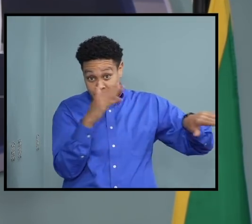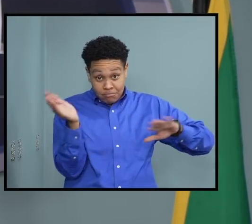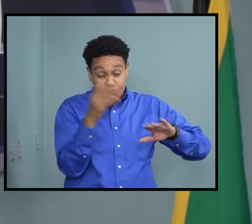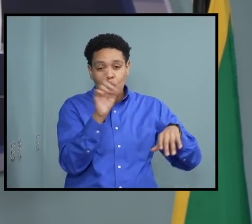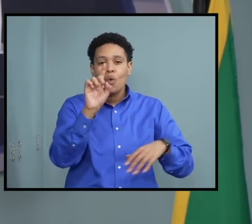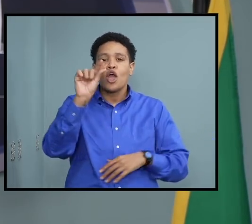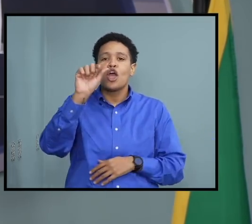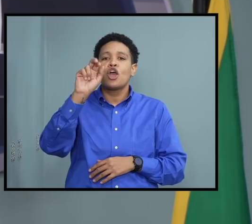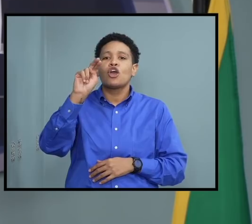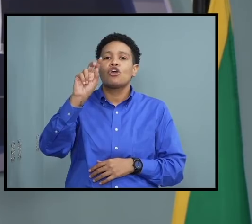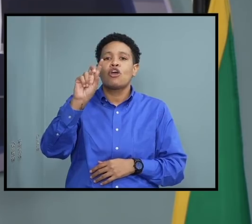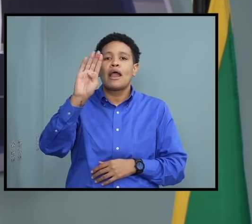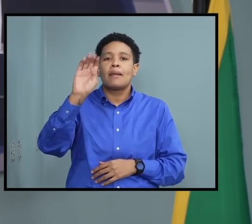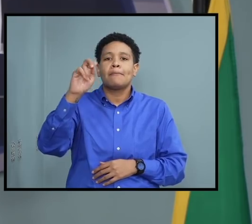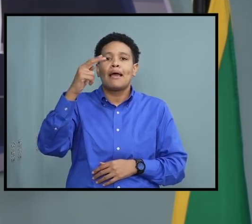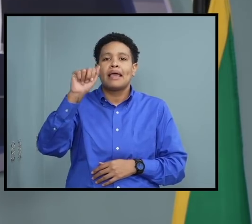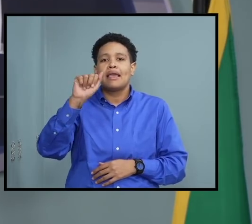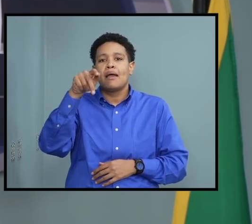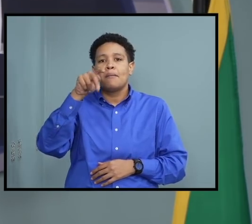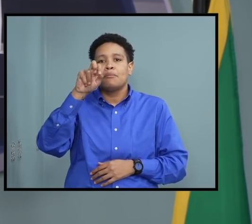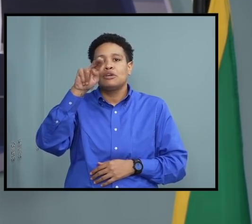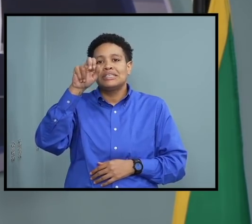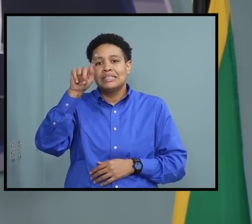where they will be accommodated.